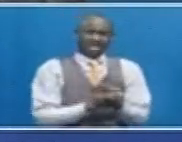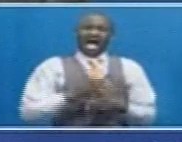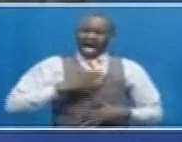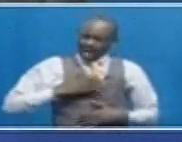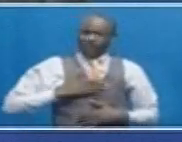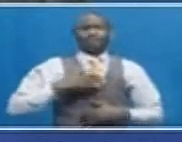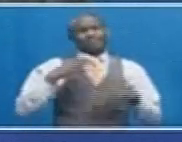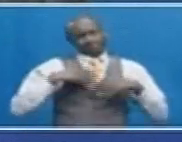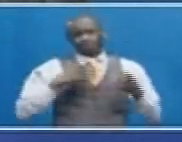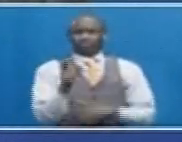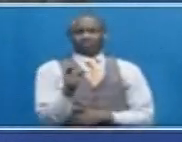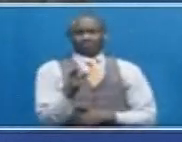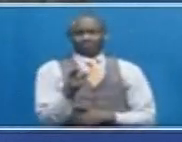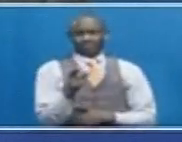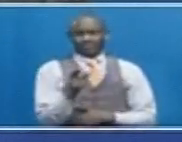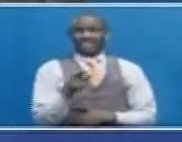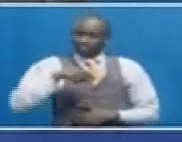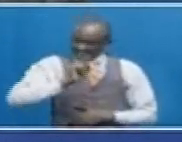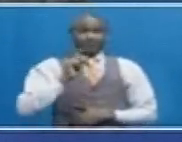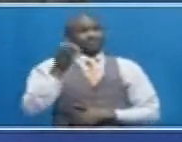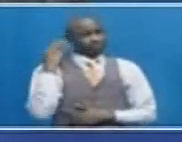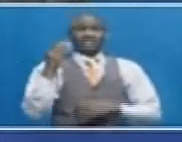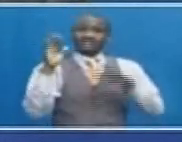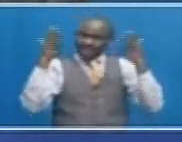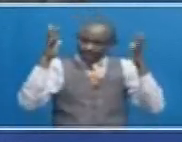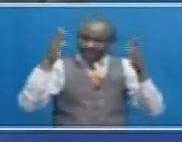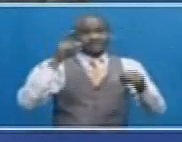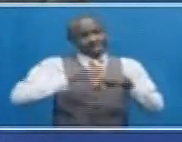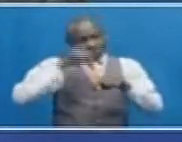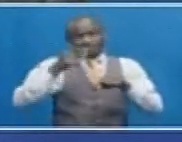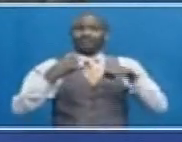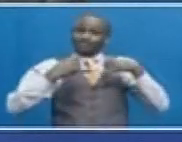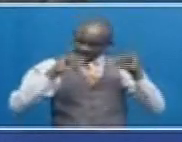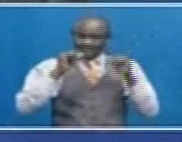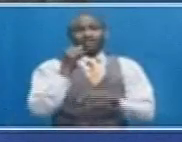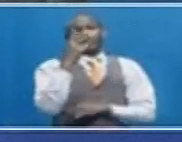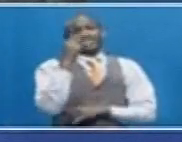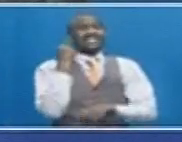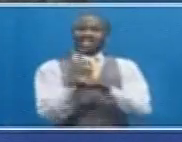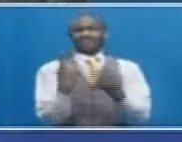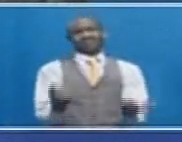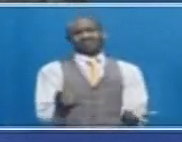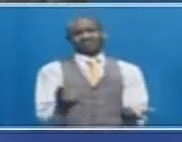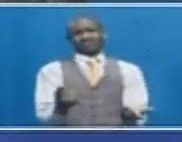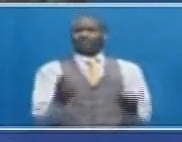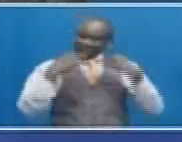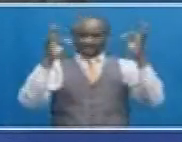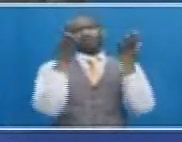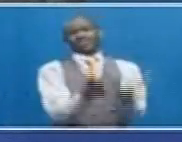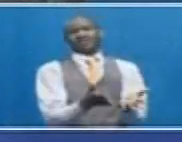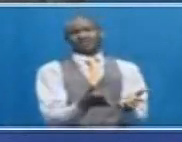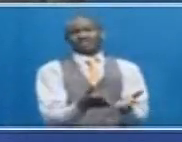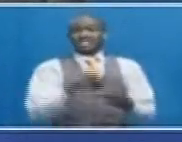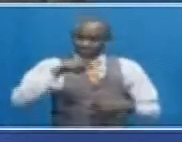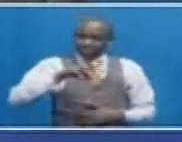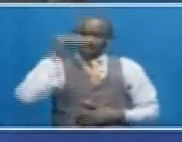people were celebrating when they became independent in 2011 for freedom. They